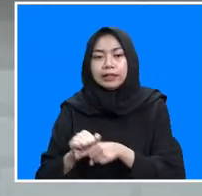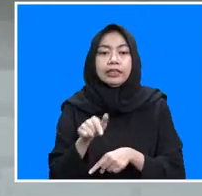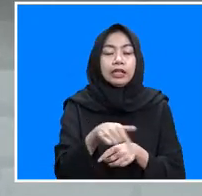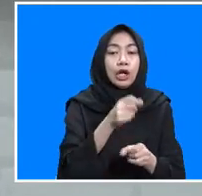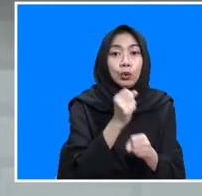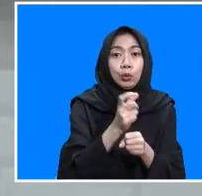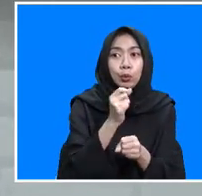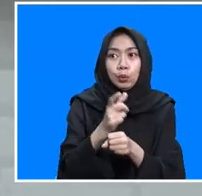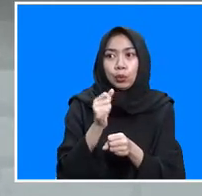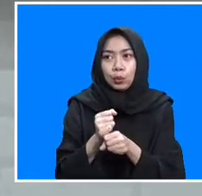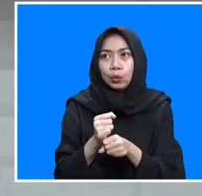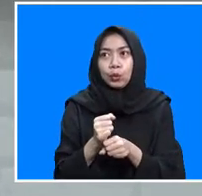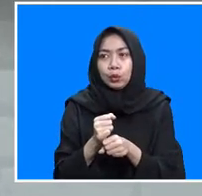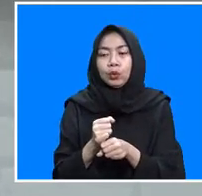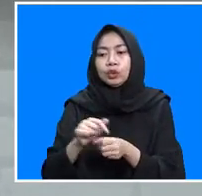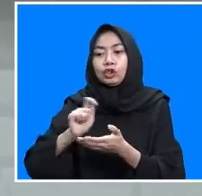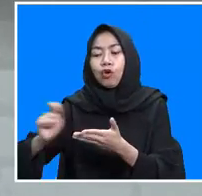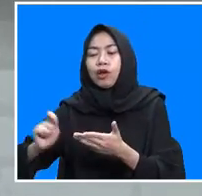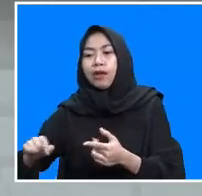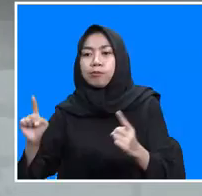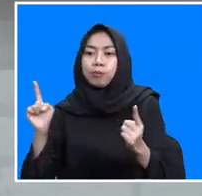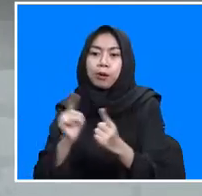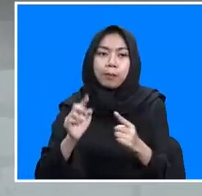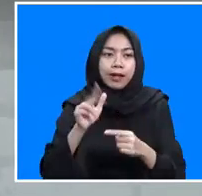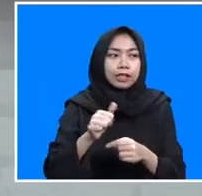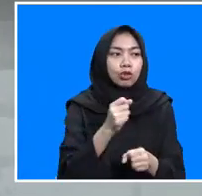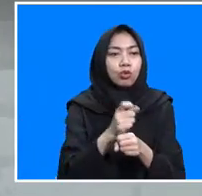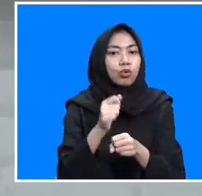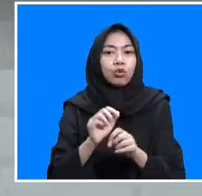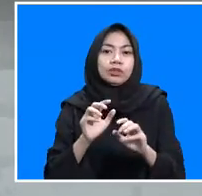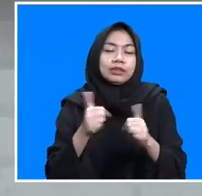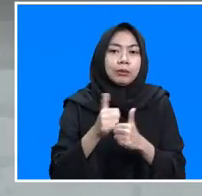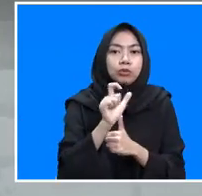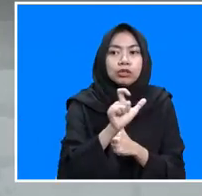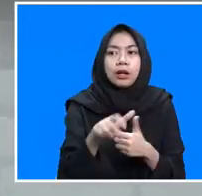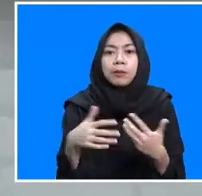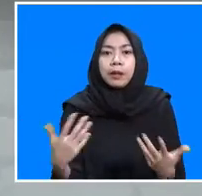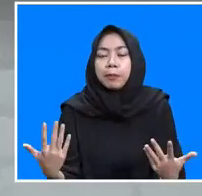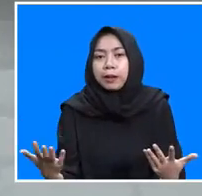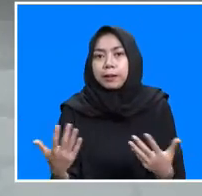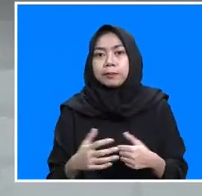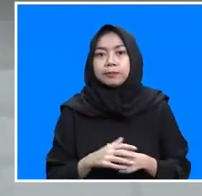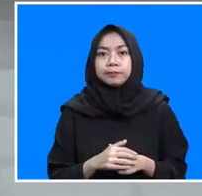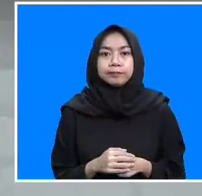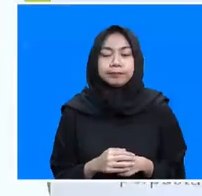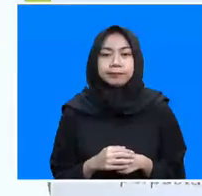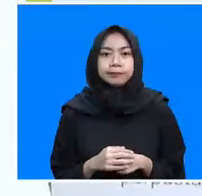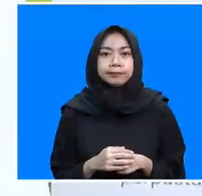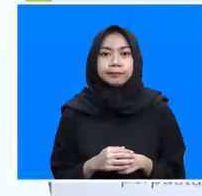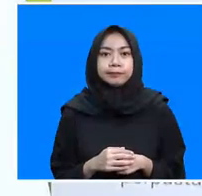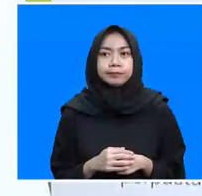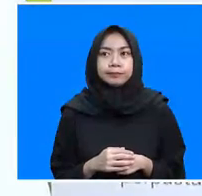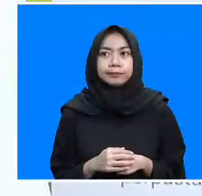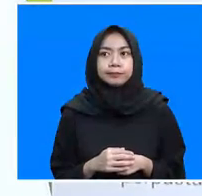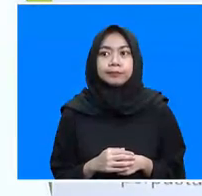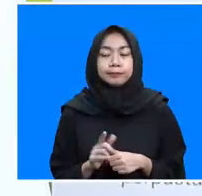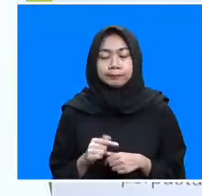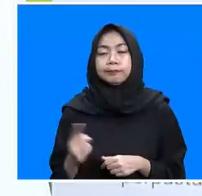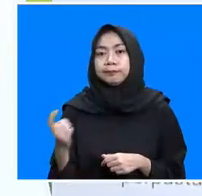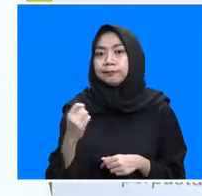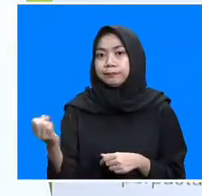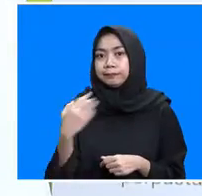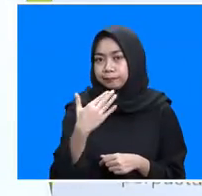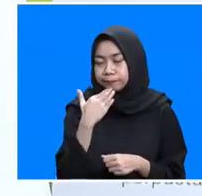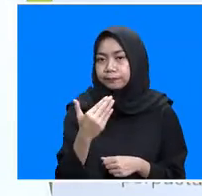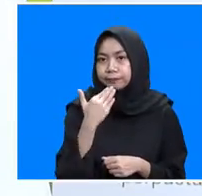for conducting the face-to-face learning, especially in the recovery of the pandemic? Thanks for the question,